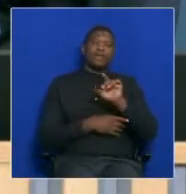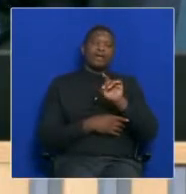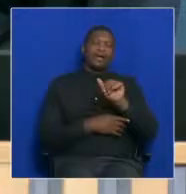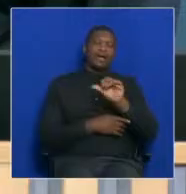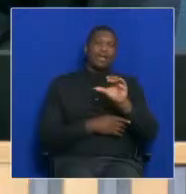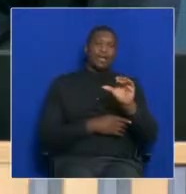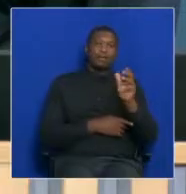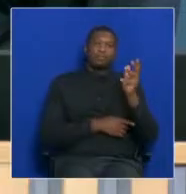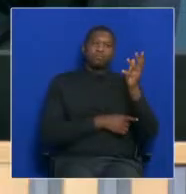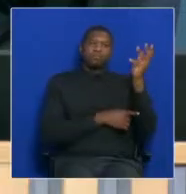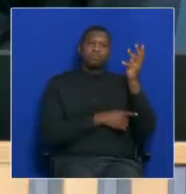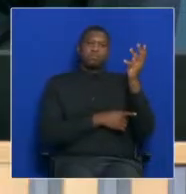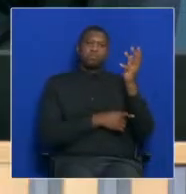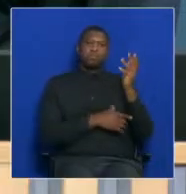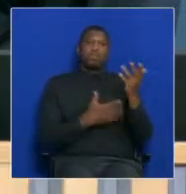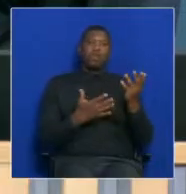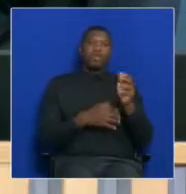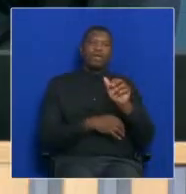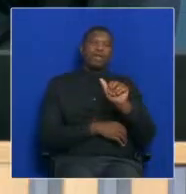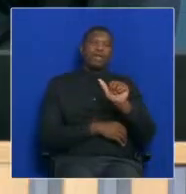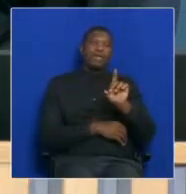hoc committee?